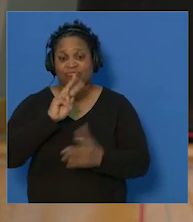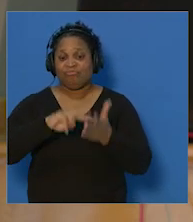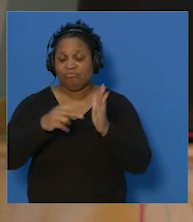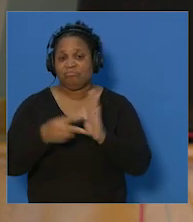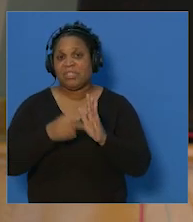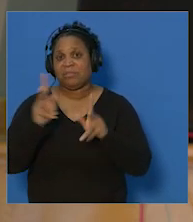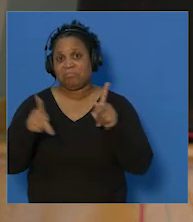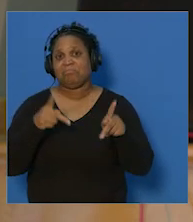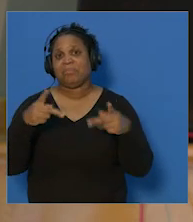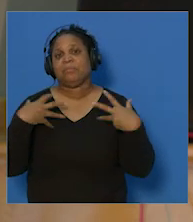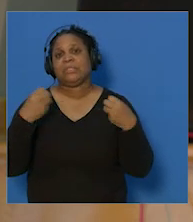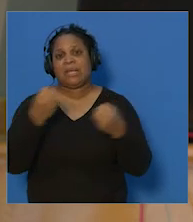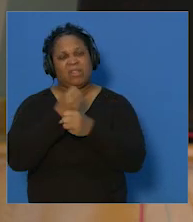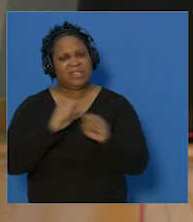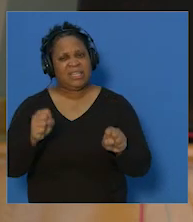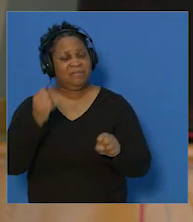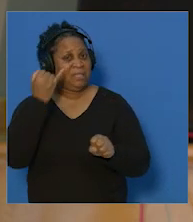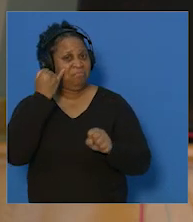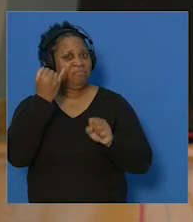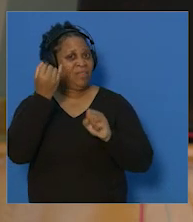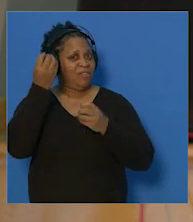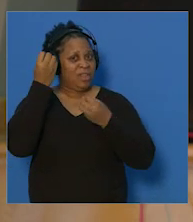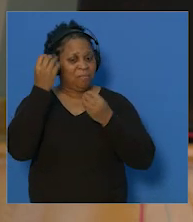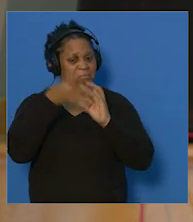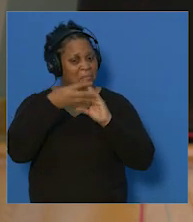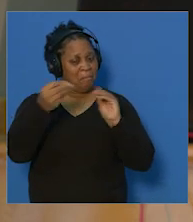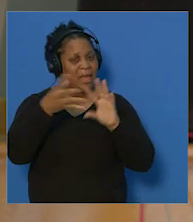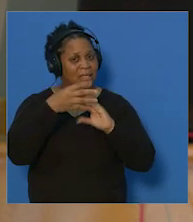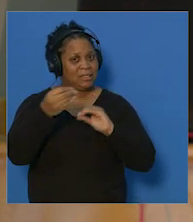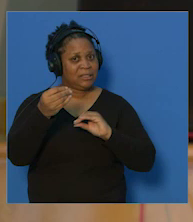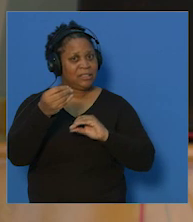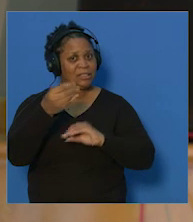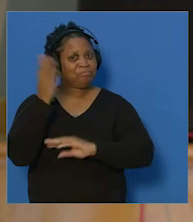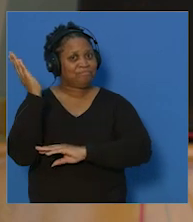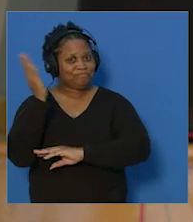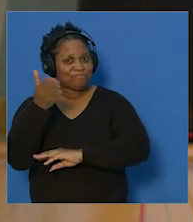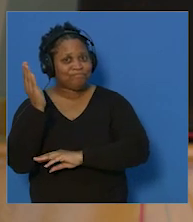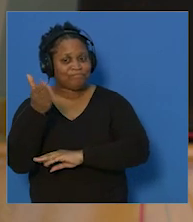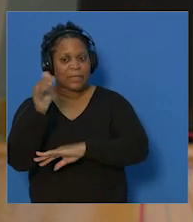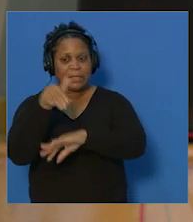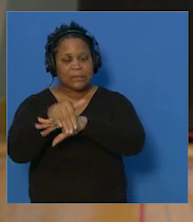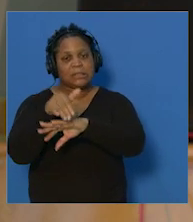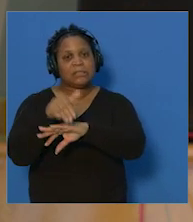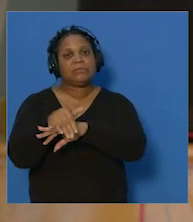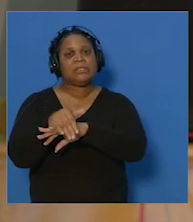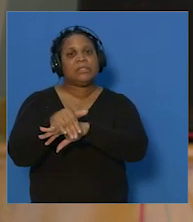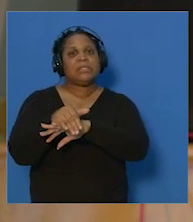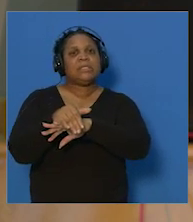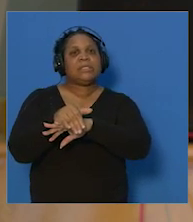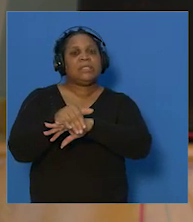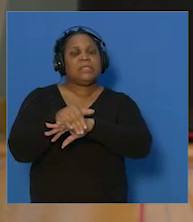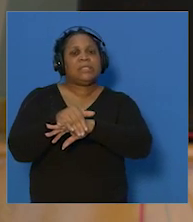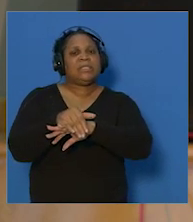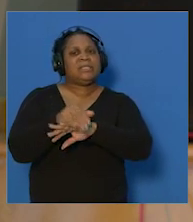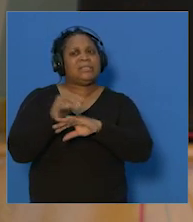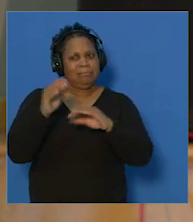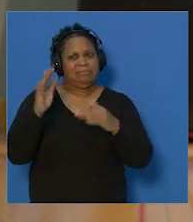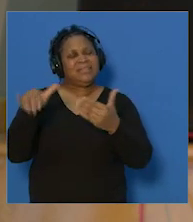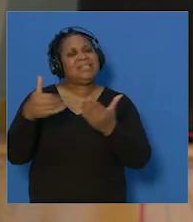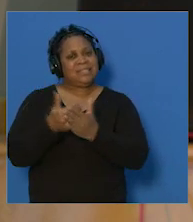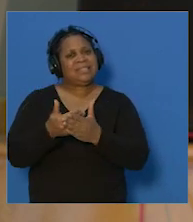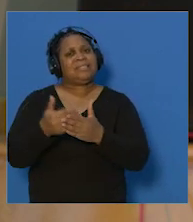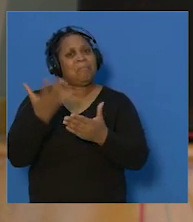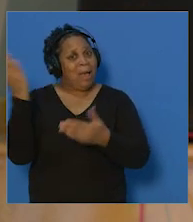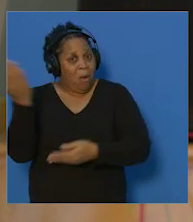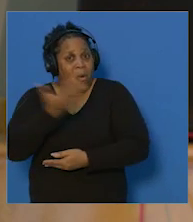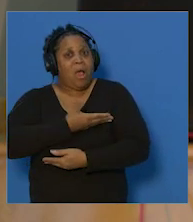And I think if there's any message that can be delivered or received this evening, is the fact that, you know, this is all about our safety. And